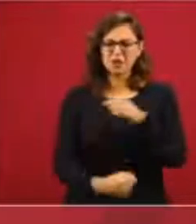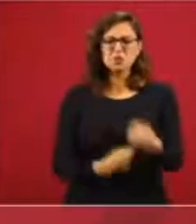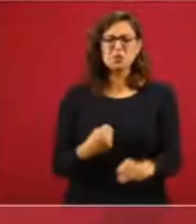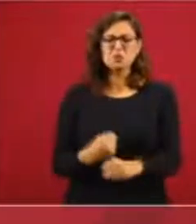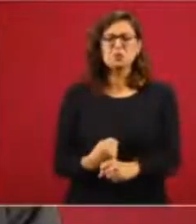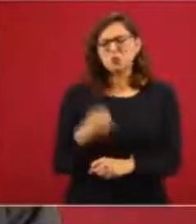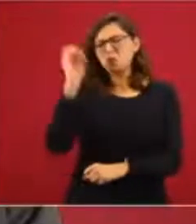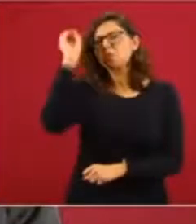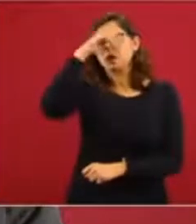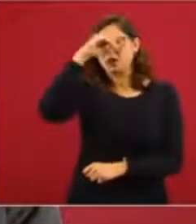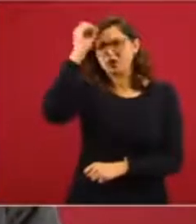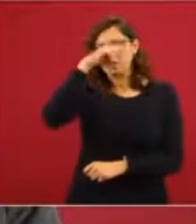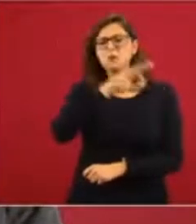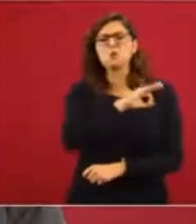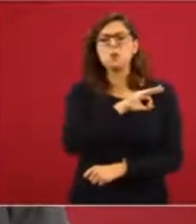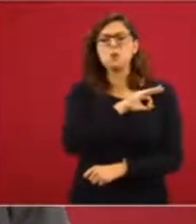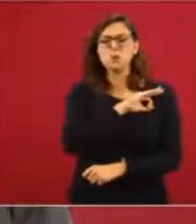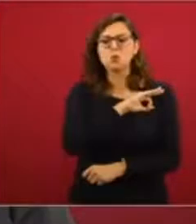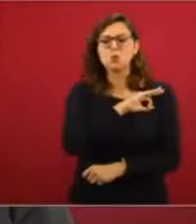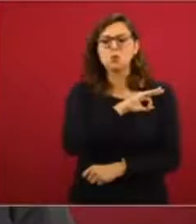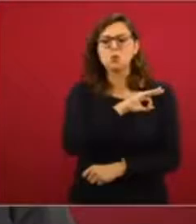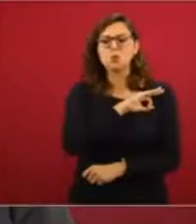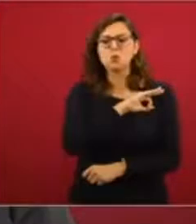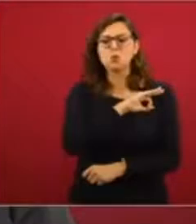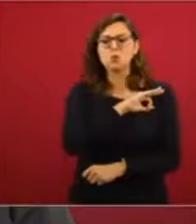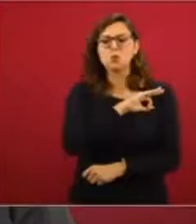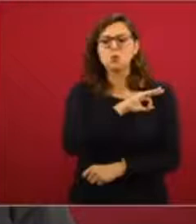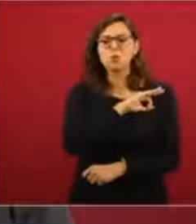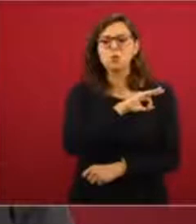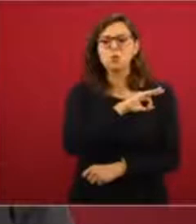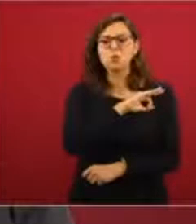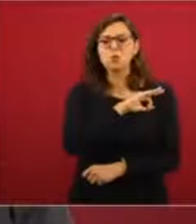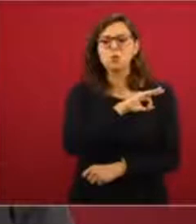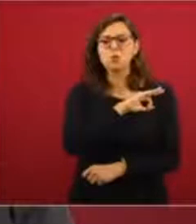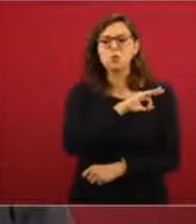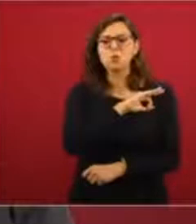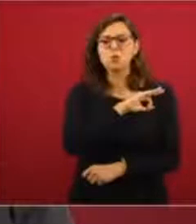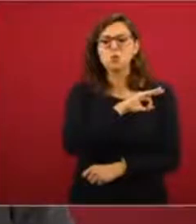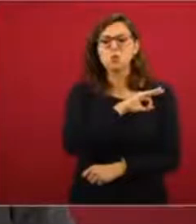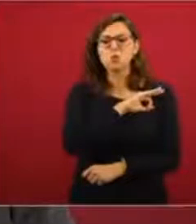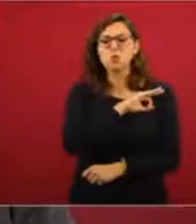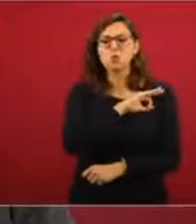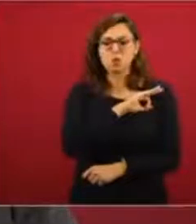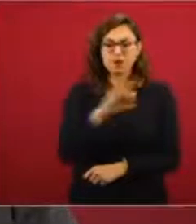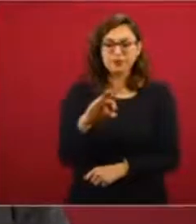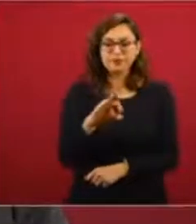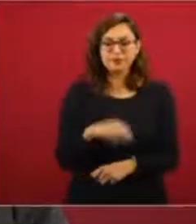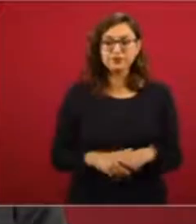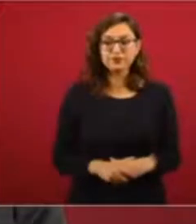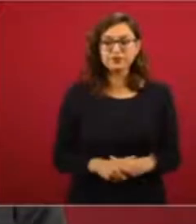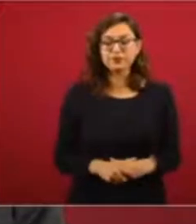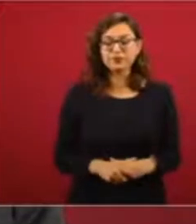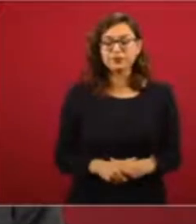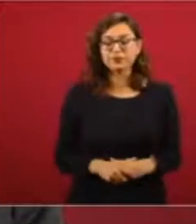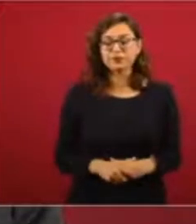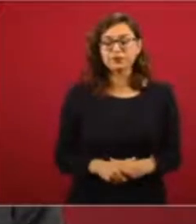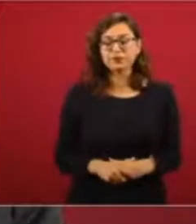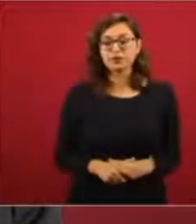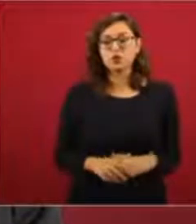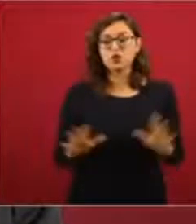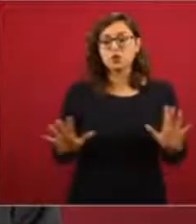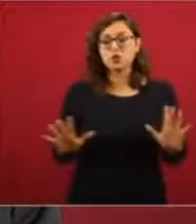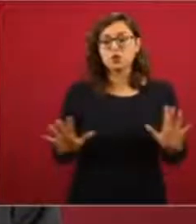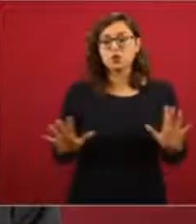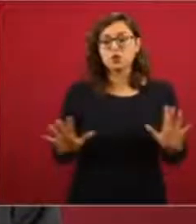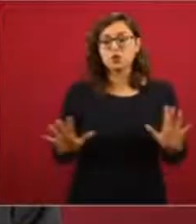Creo que hay que respetar I believe that we must respect la